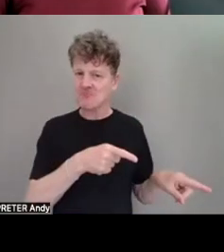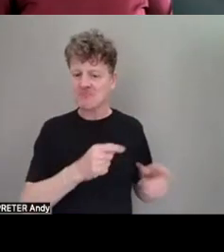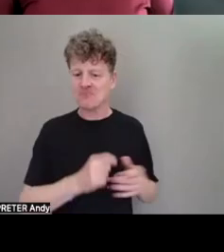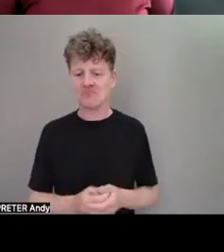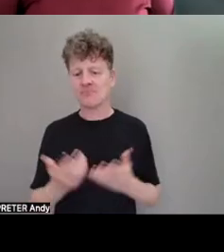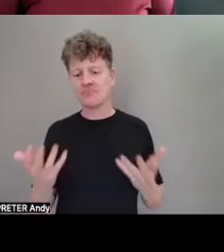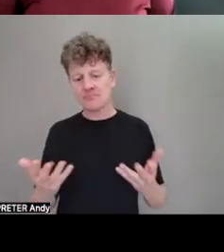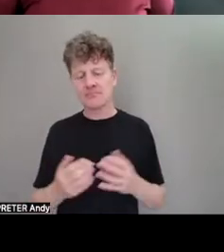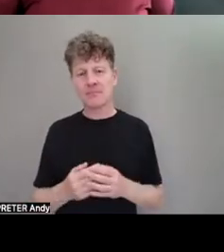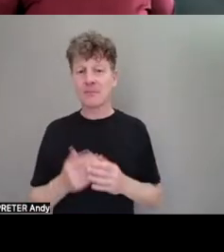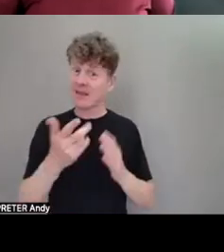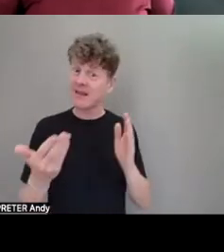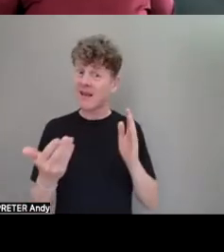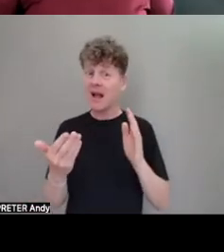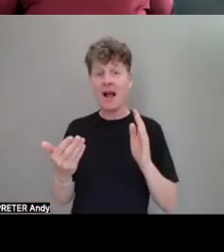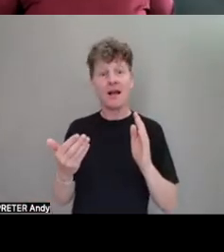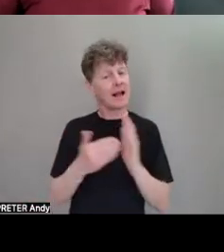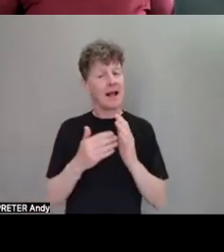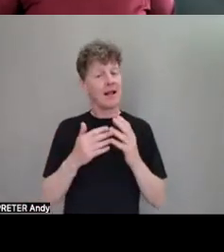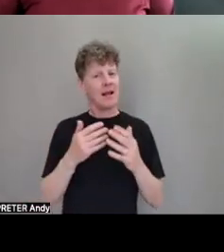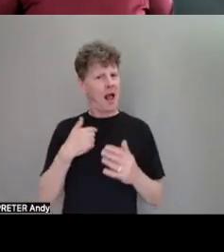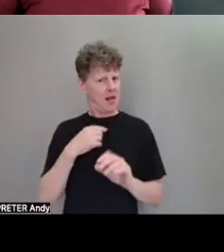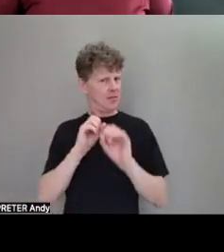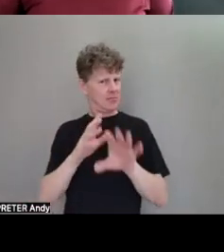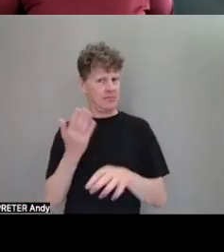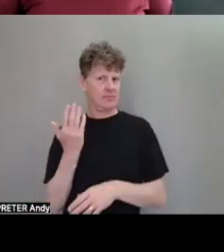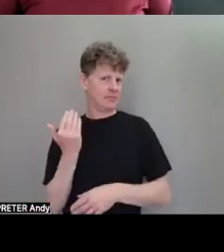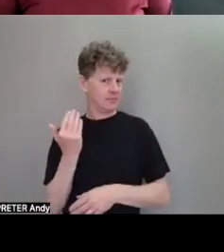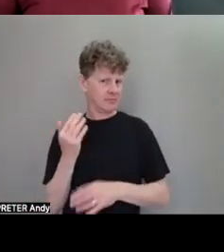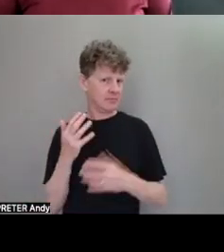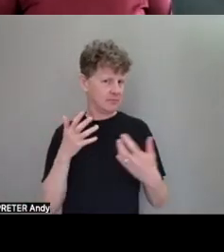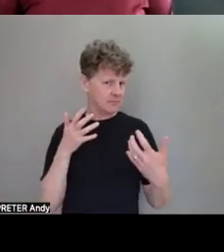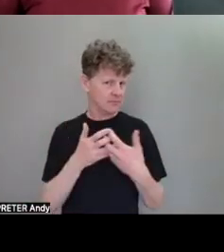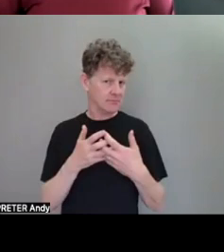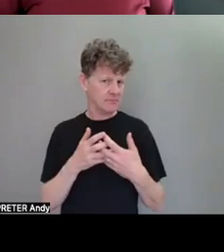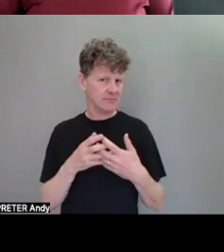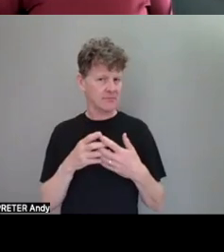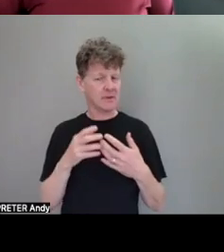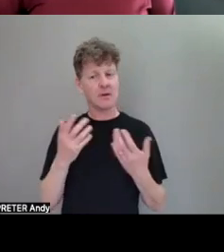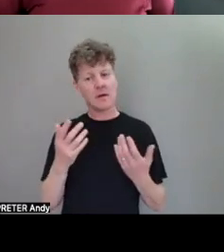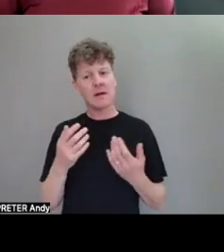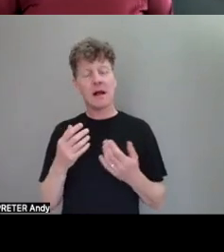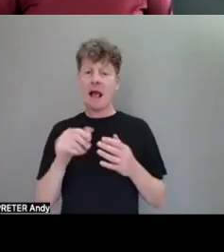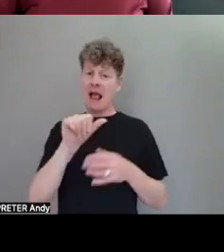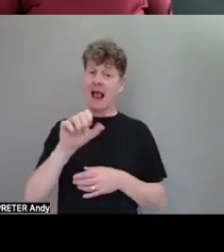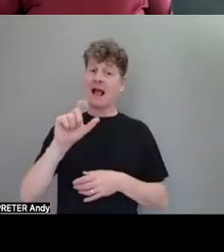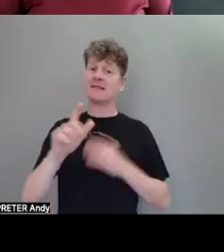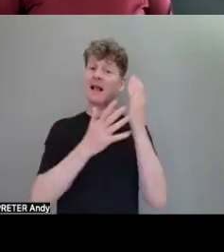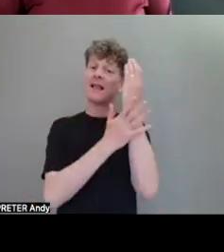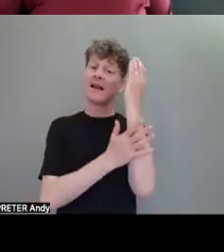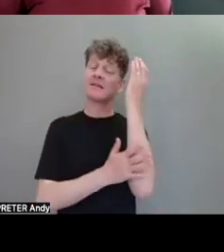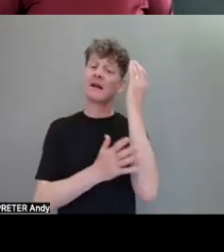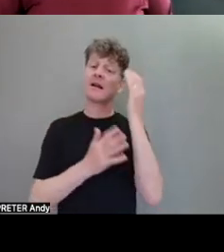Again, aligning with what I reported previously, suggesting that concepts, the ASL lexicons tend to be